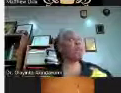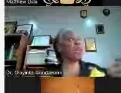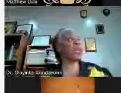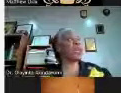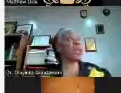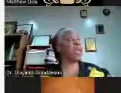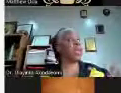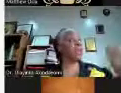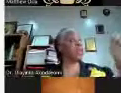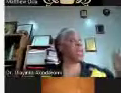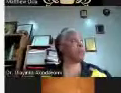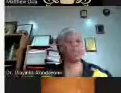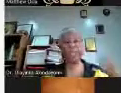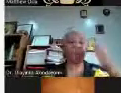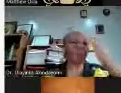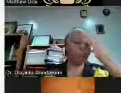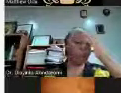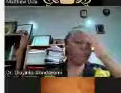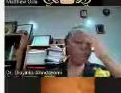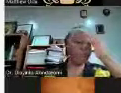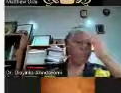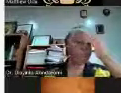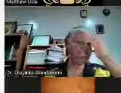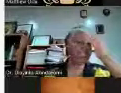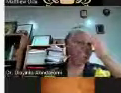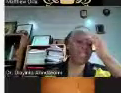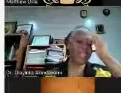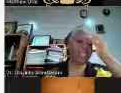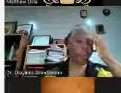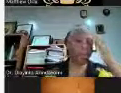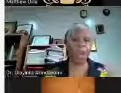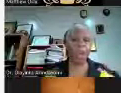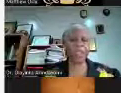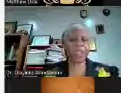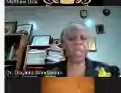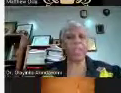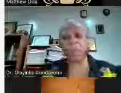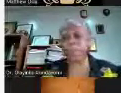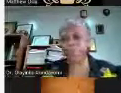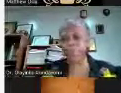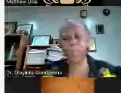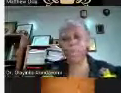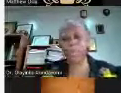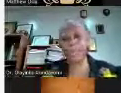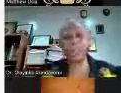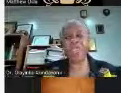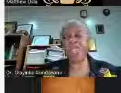they write P and D and mix them up. But as the child gets older, obviously you will note that this